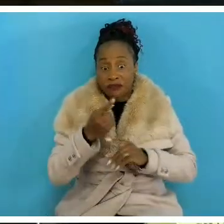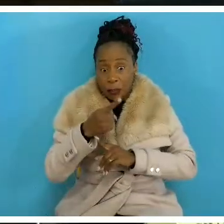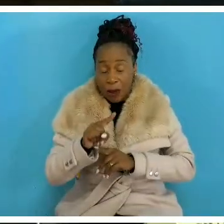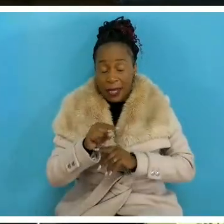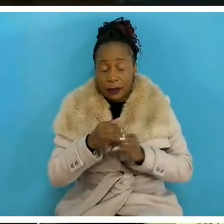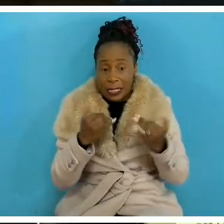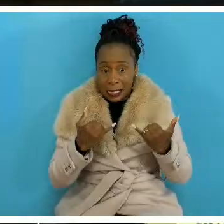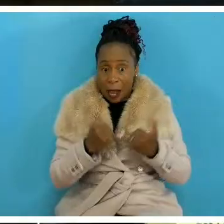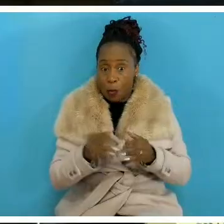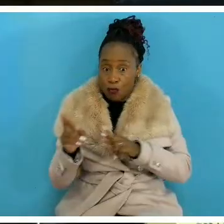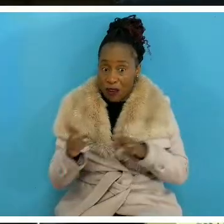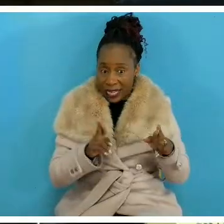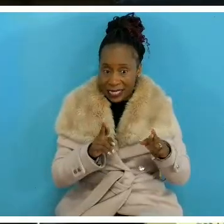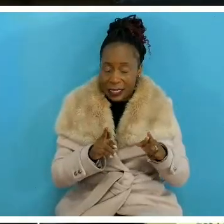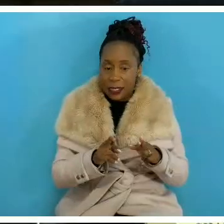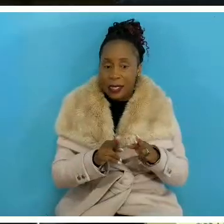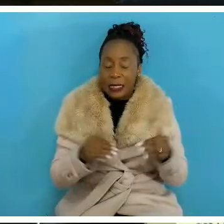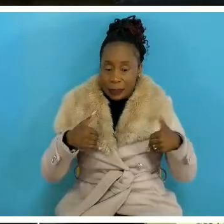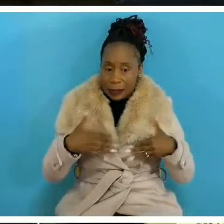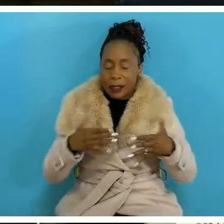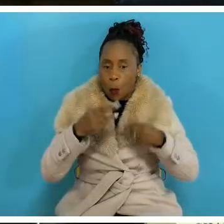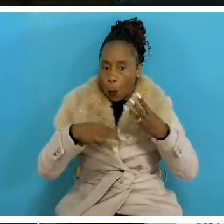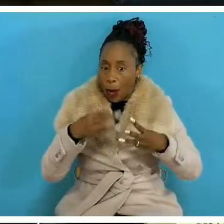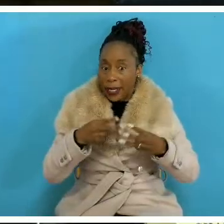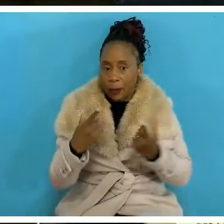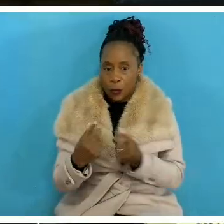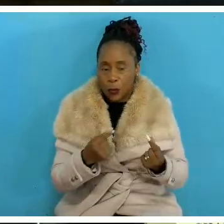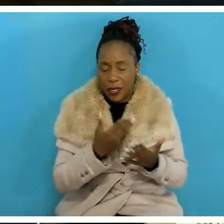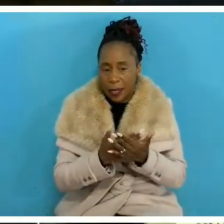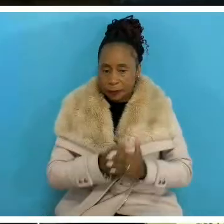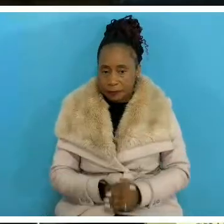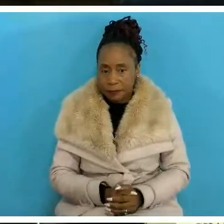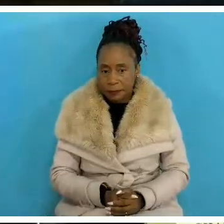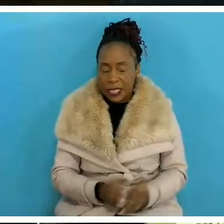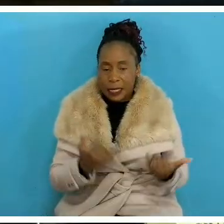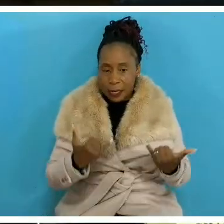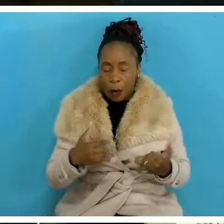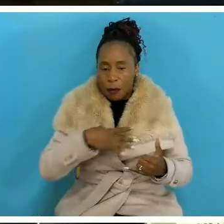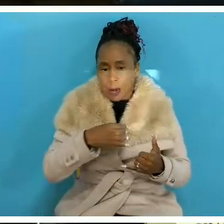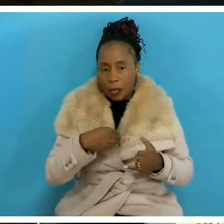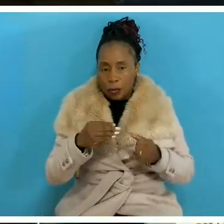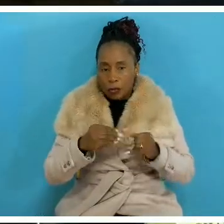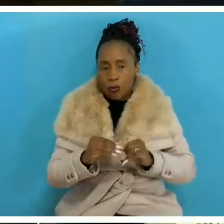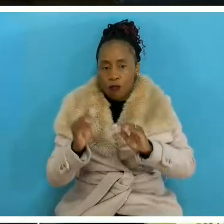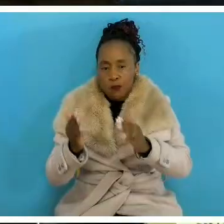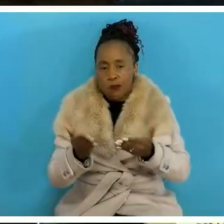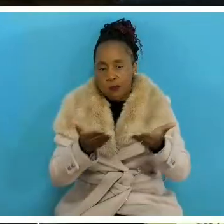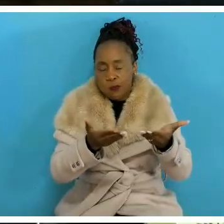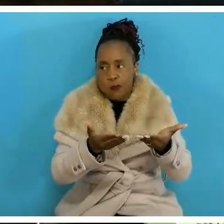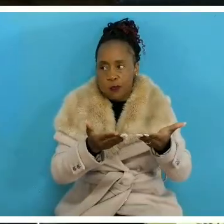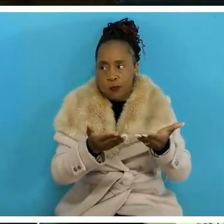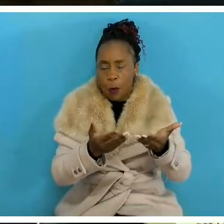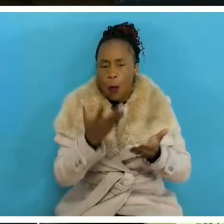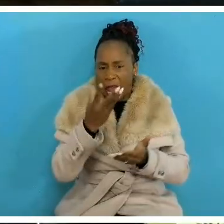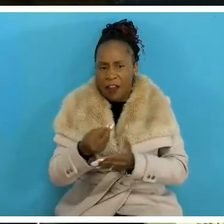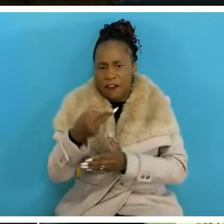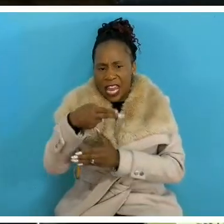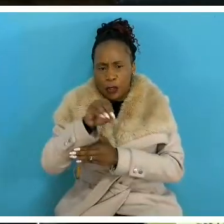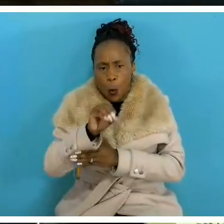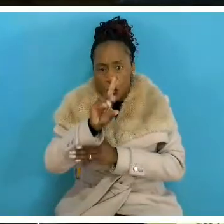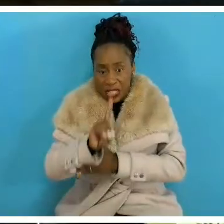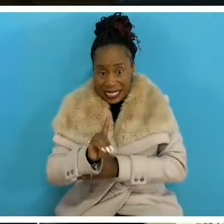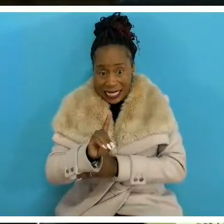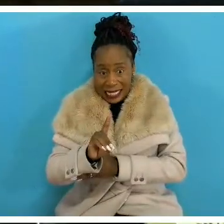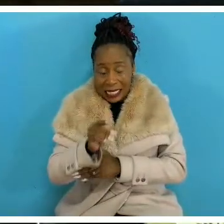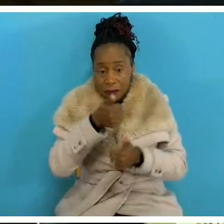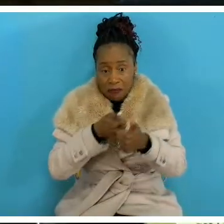are ready. We can go over to the work. I want to hand over to what would have been the HOD, the head of